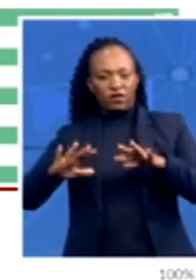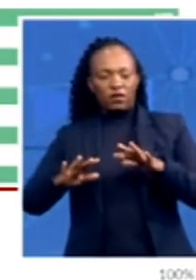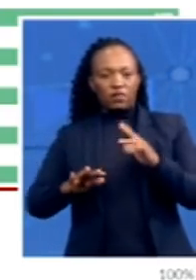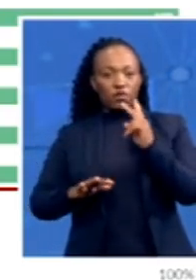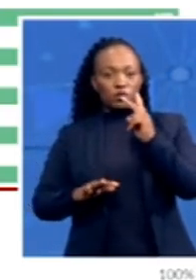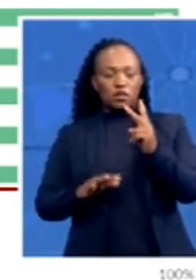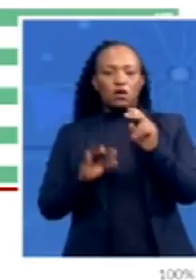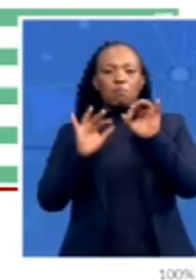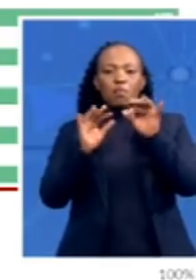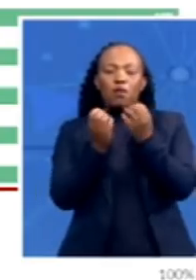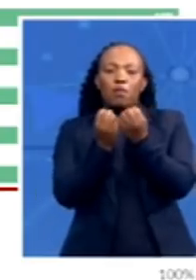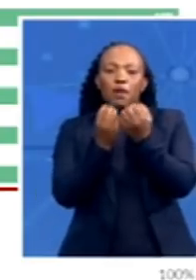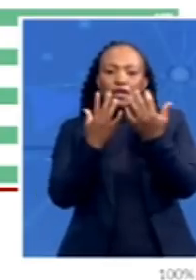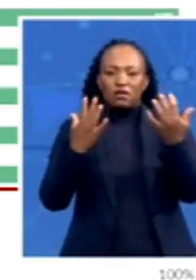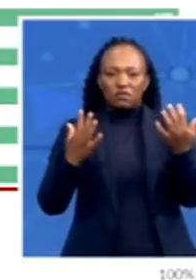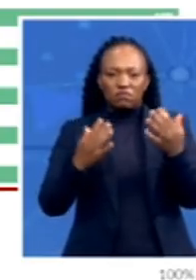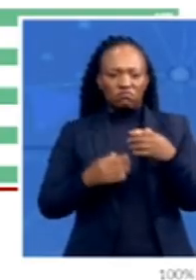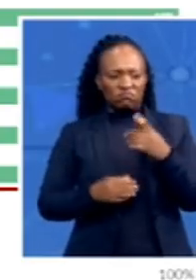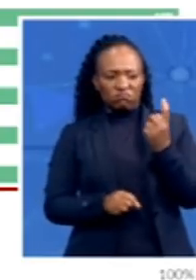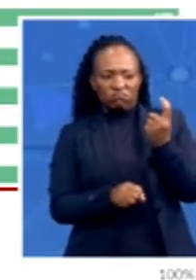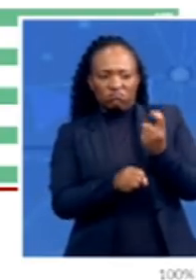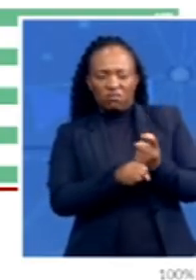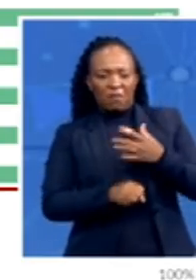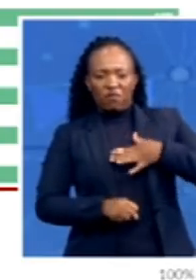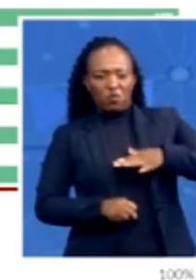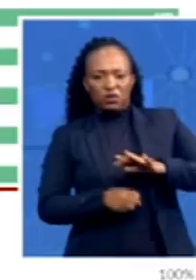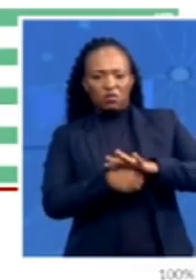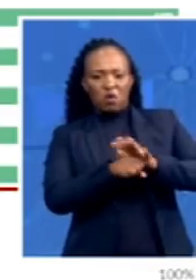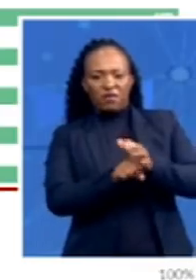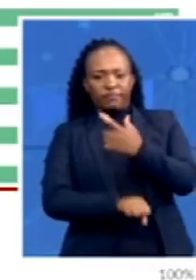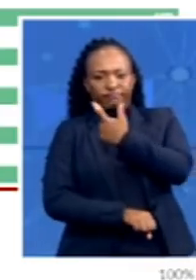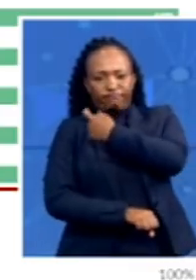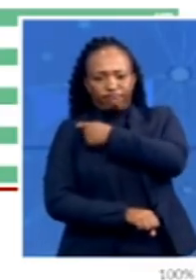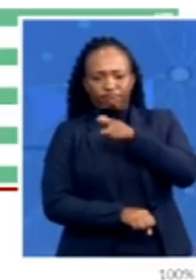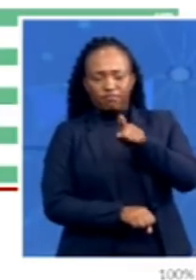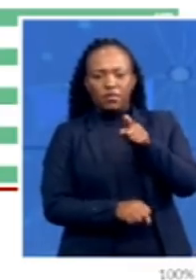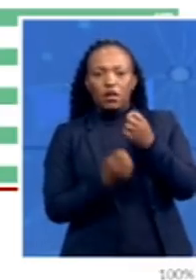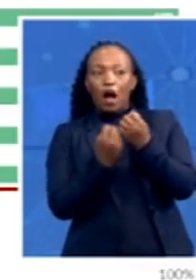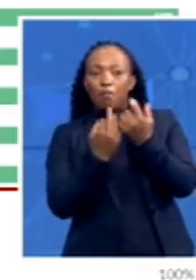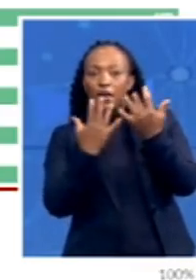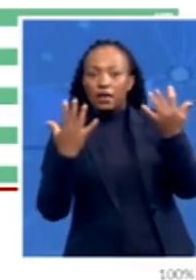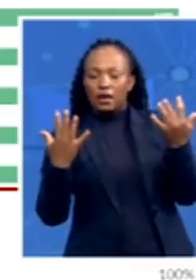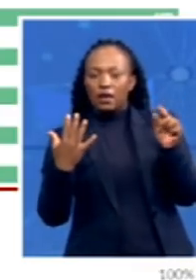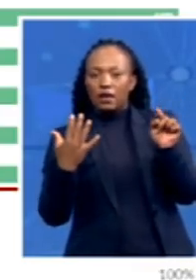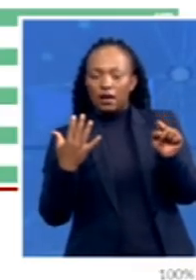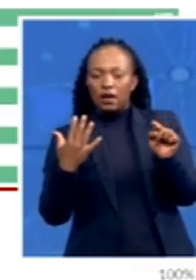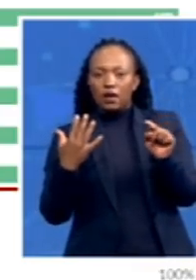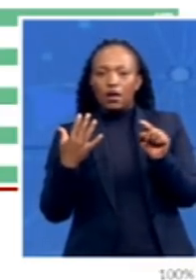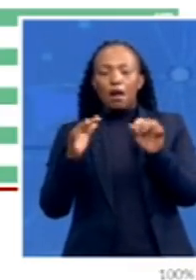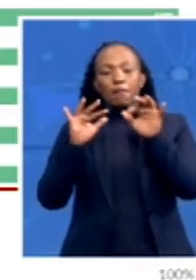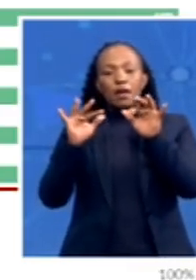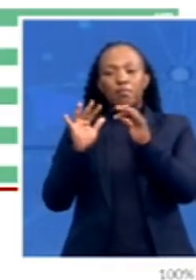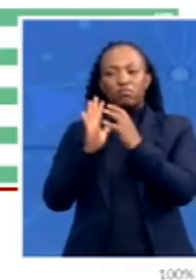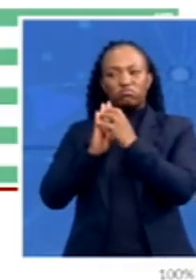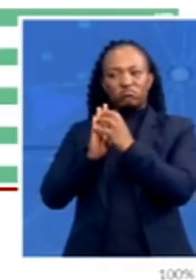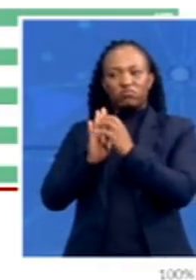the COVID-19 vaccine in South Africa, and this is quite a large sample of people, about 25,000 plus. And as